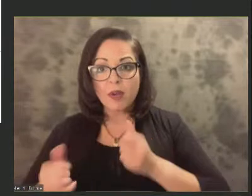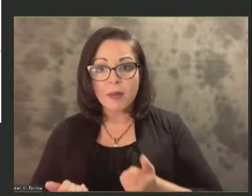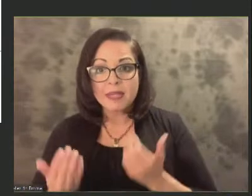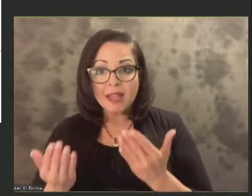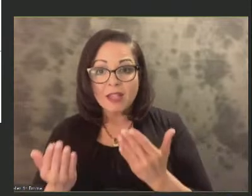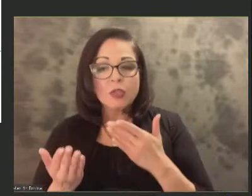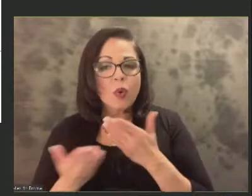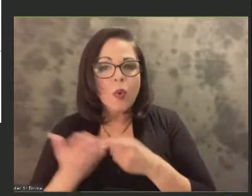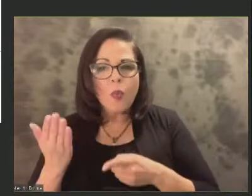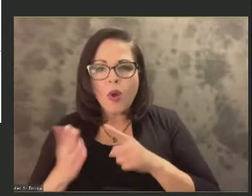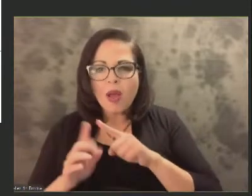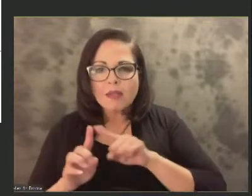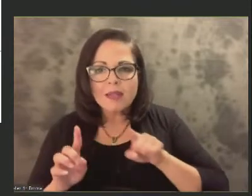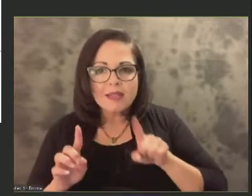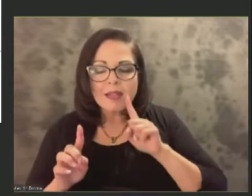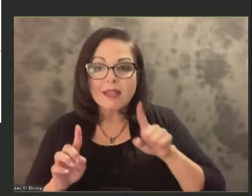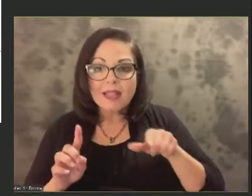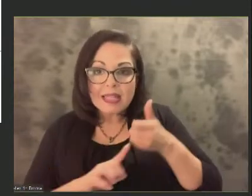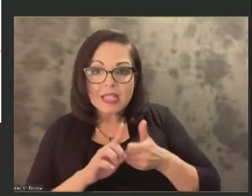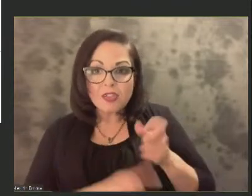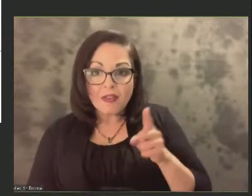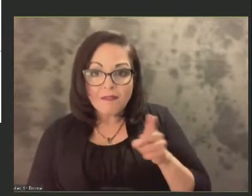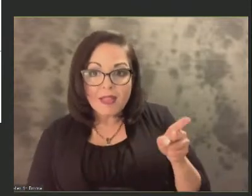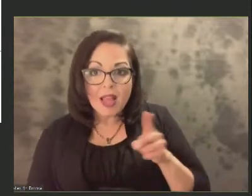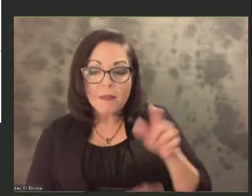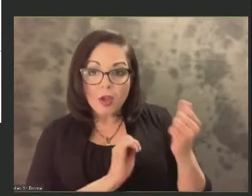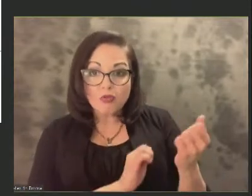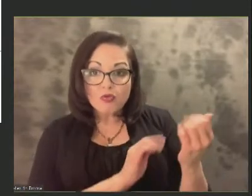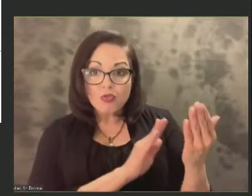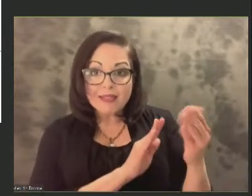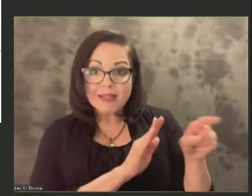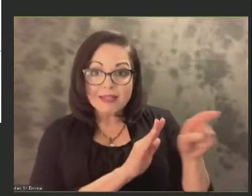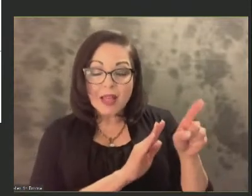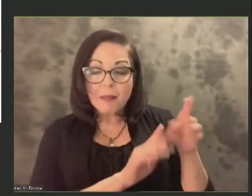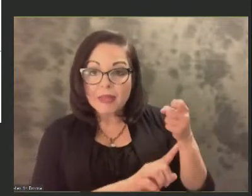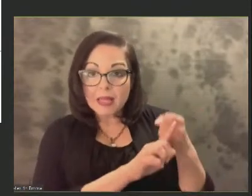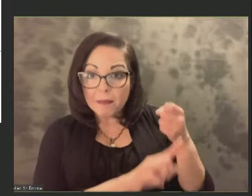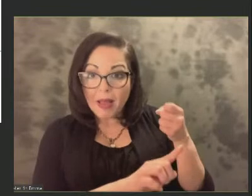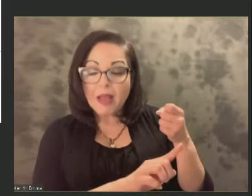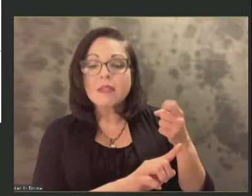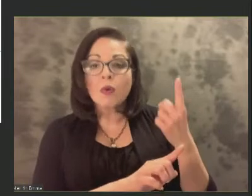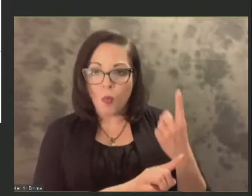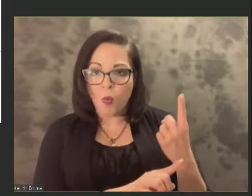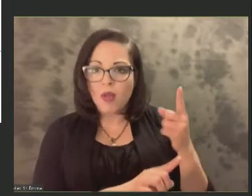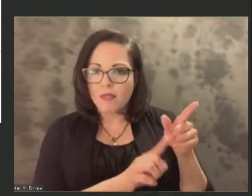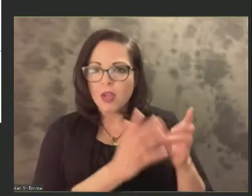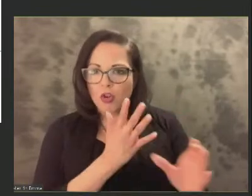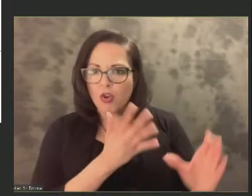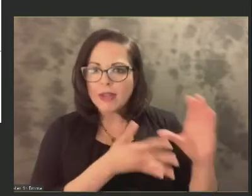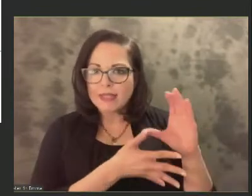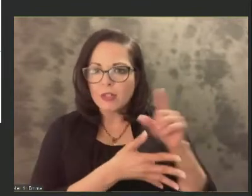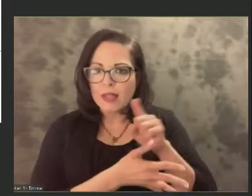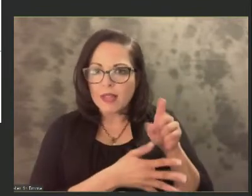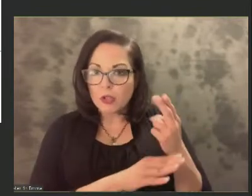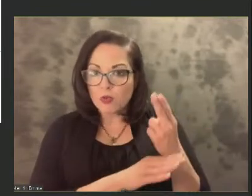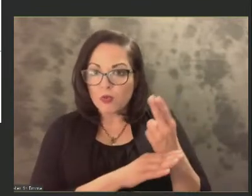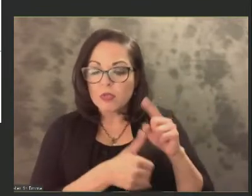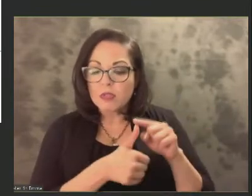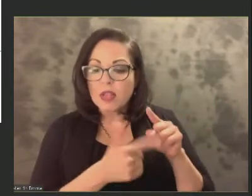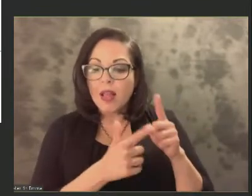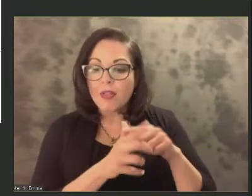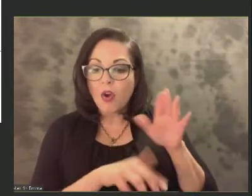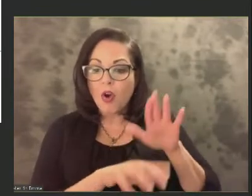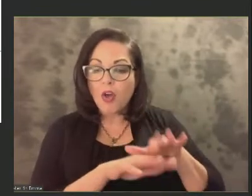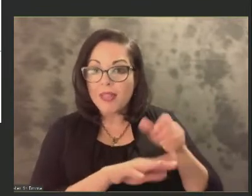what extent did each of them address impact, which is one of the criteria they use, and under